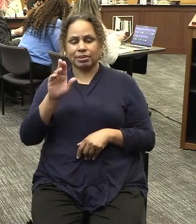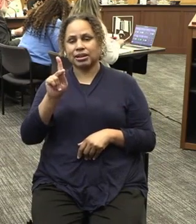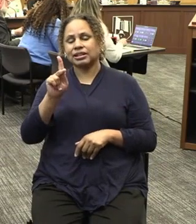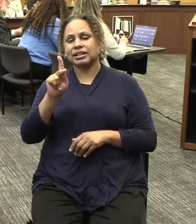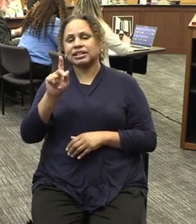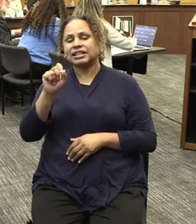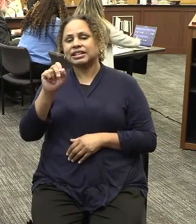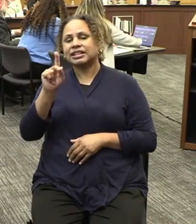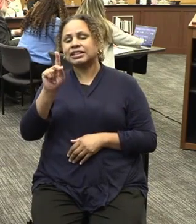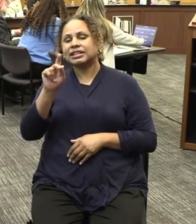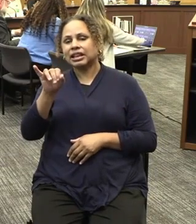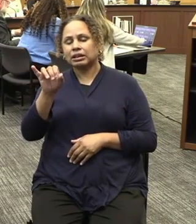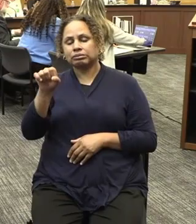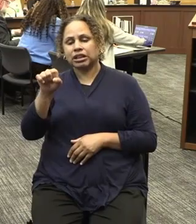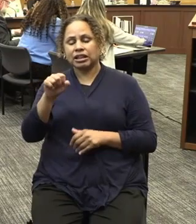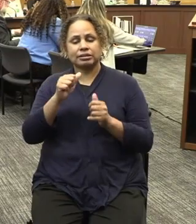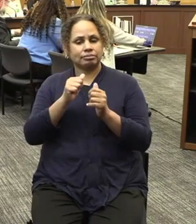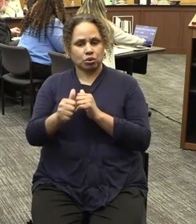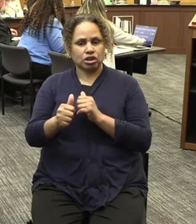carries.